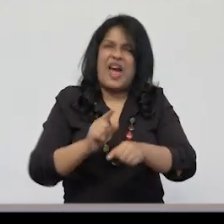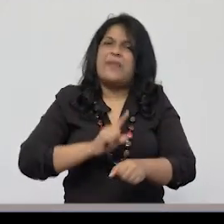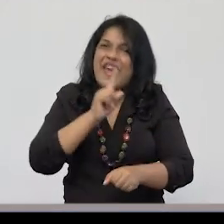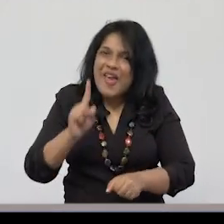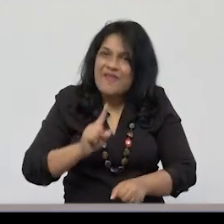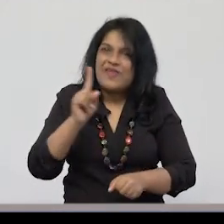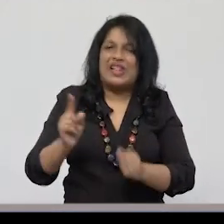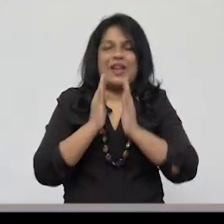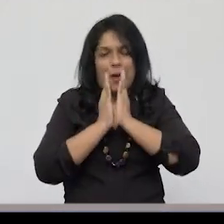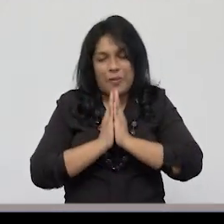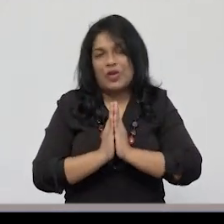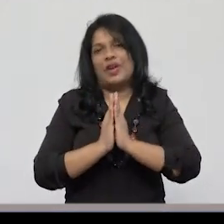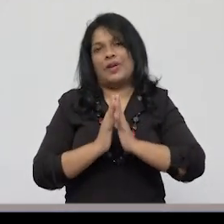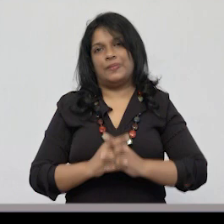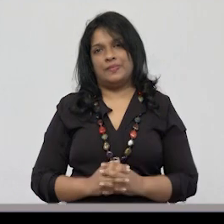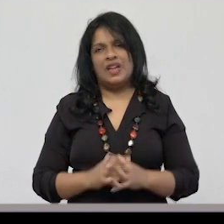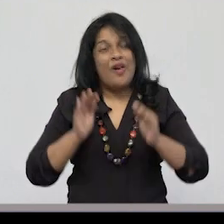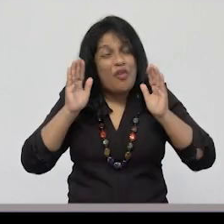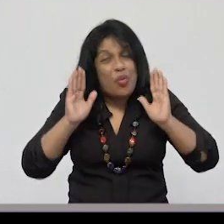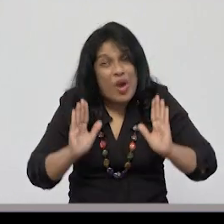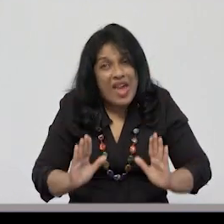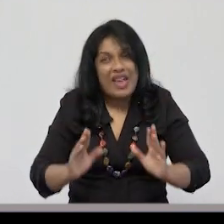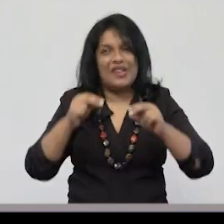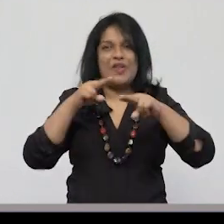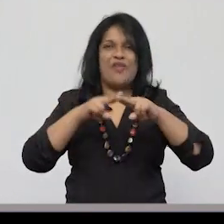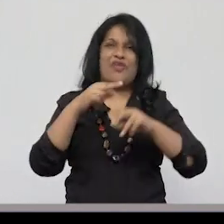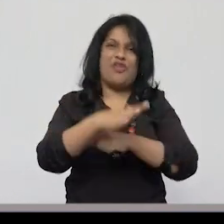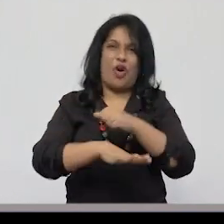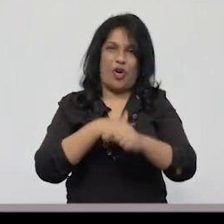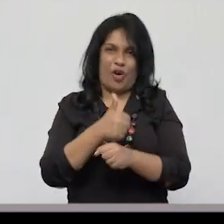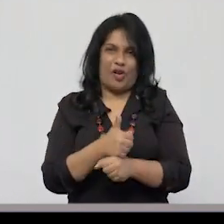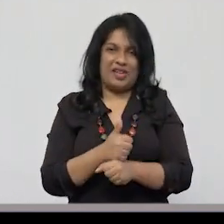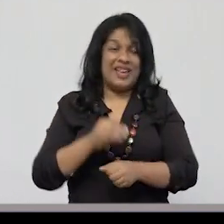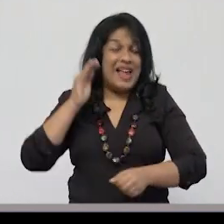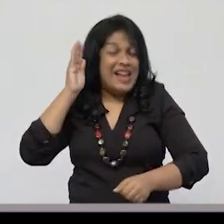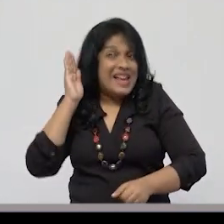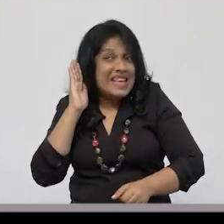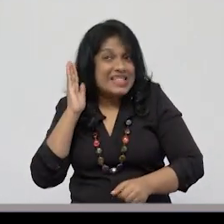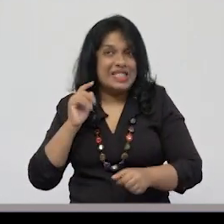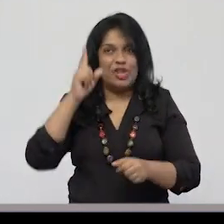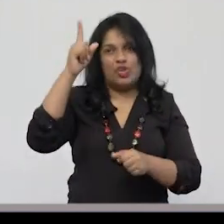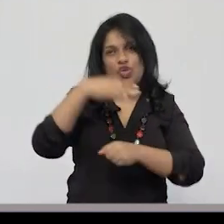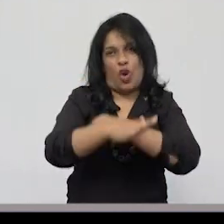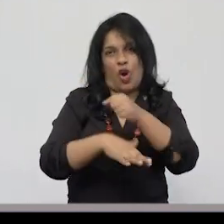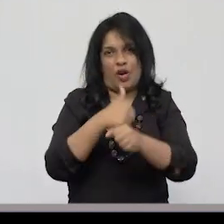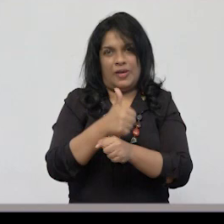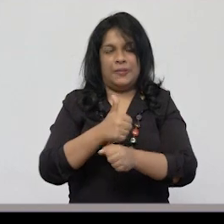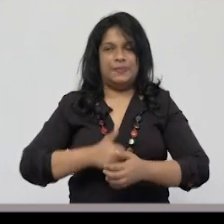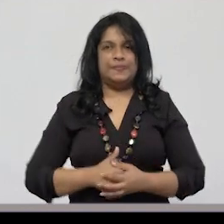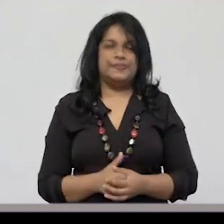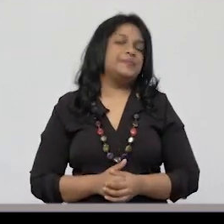So, wait on the Lord. That's where you get your strength. Notice he didn't